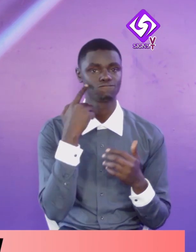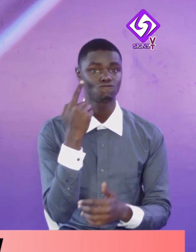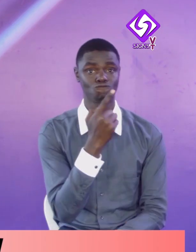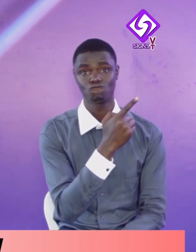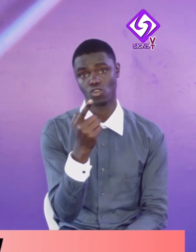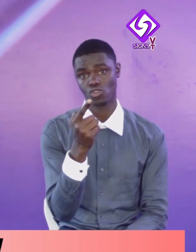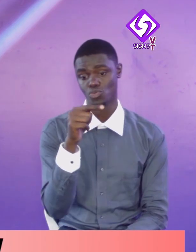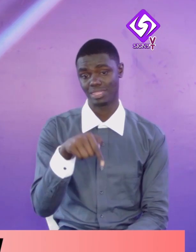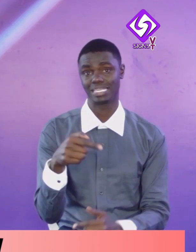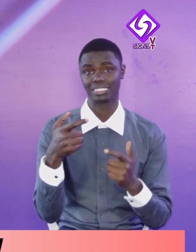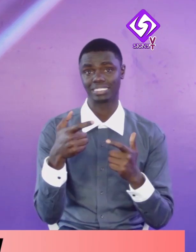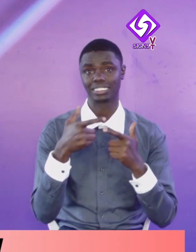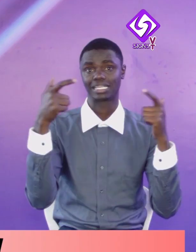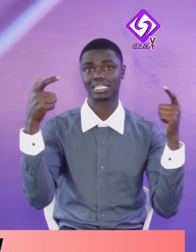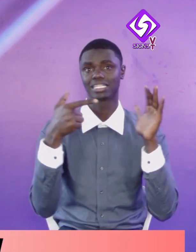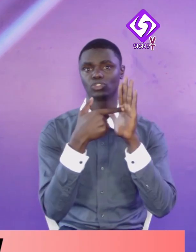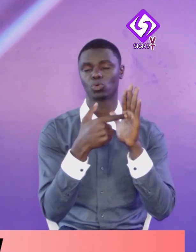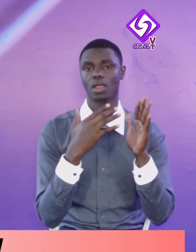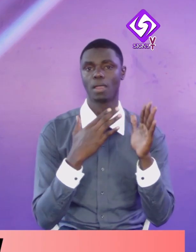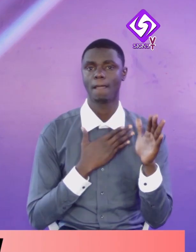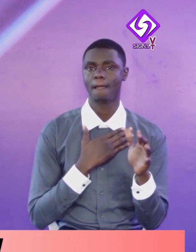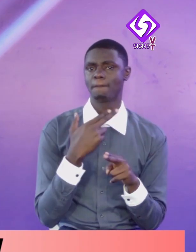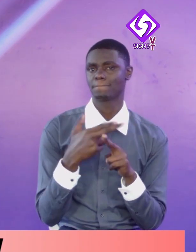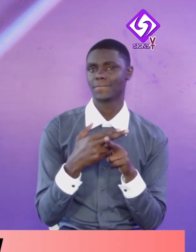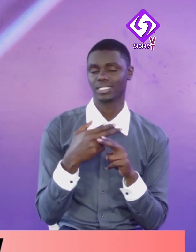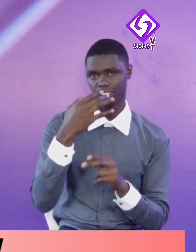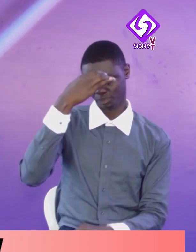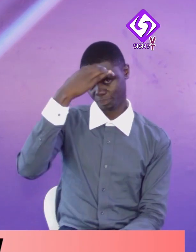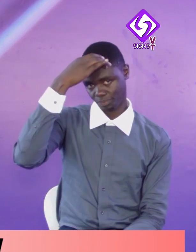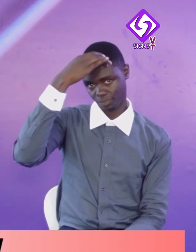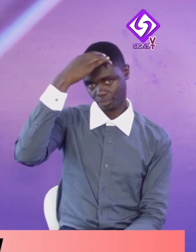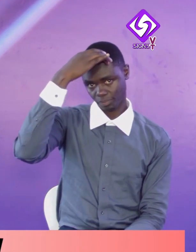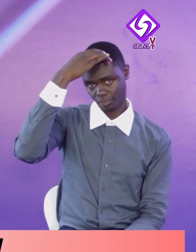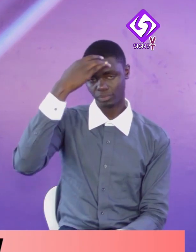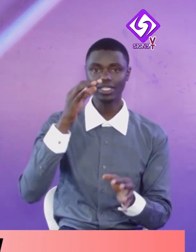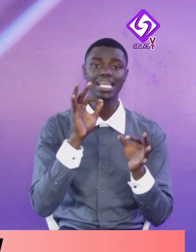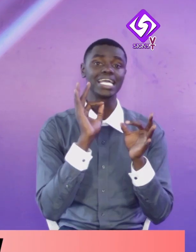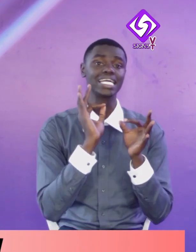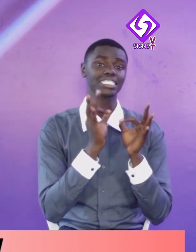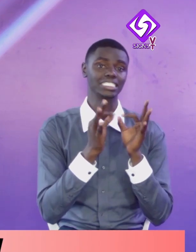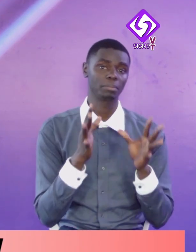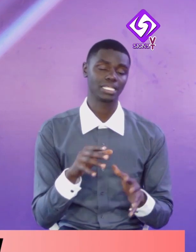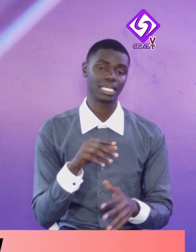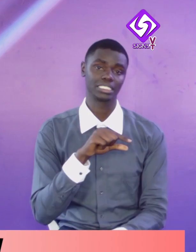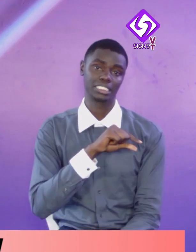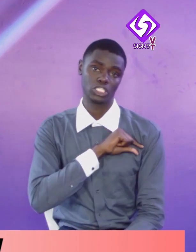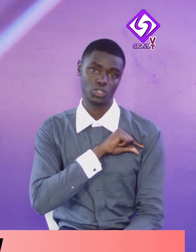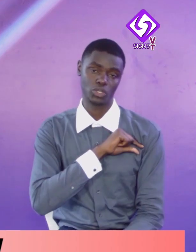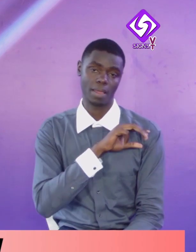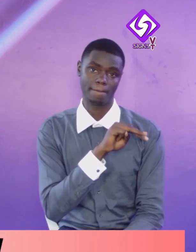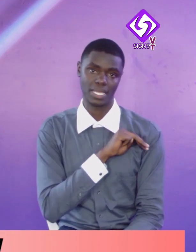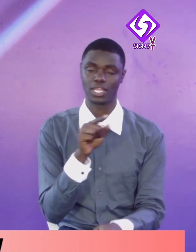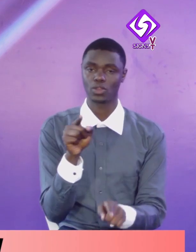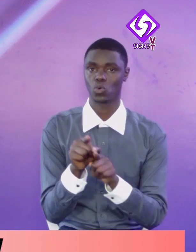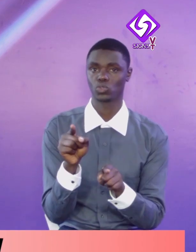in this great show. My name is Chris Mololo. Our sign language interpreter is Gideon Minor, and Felix